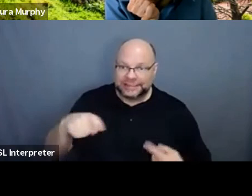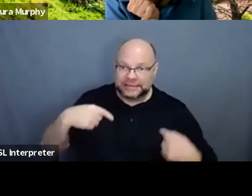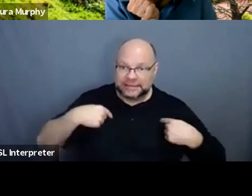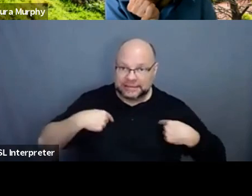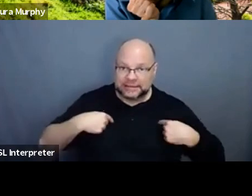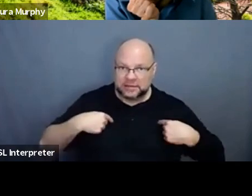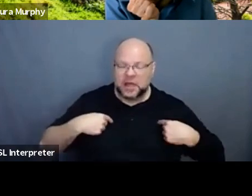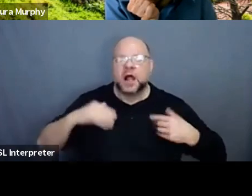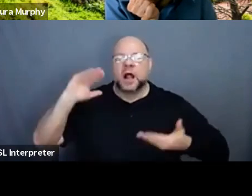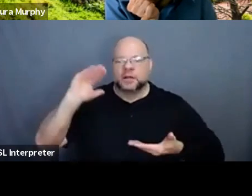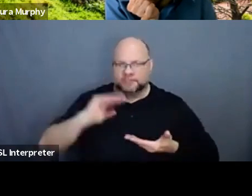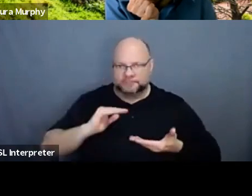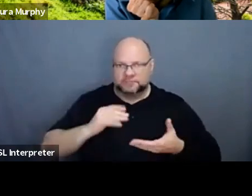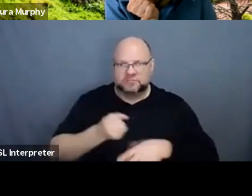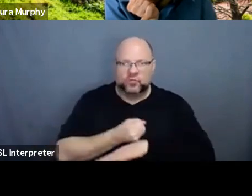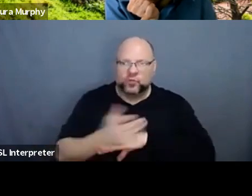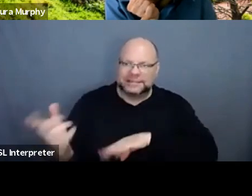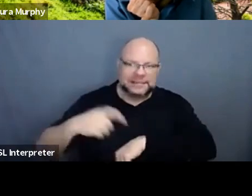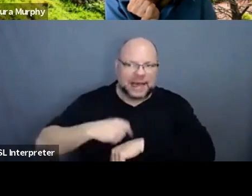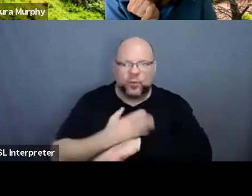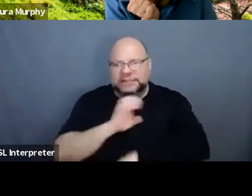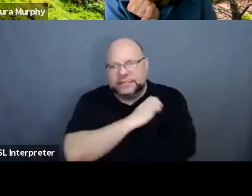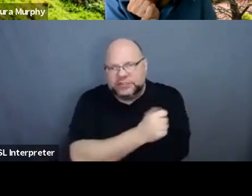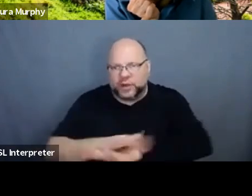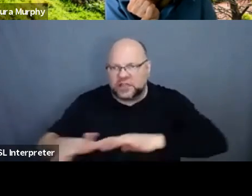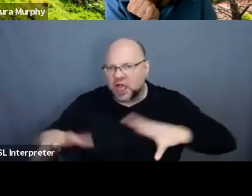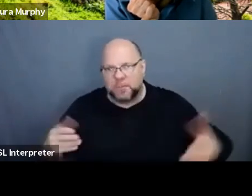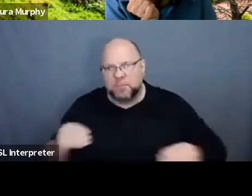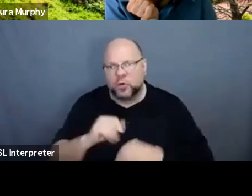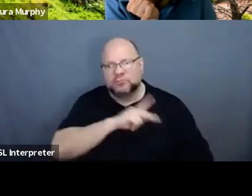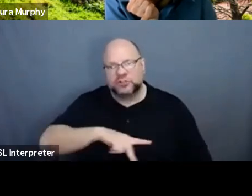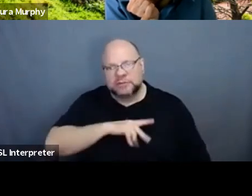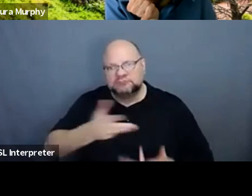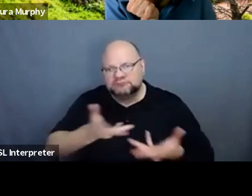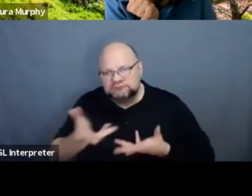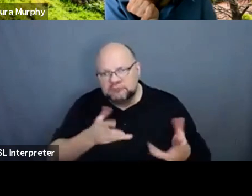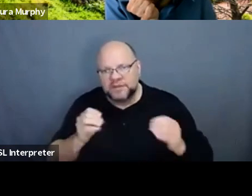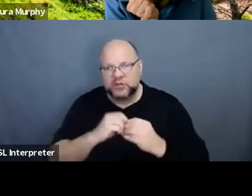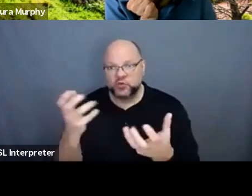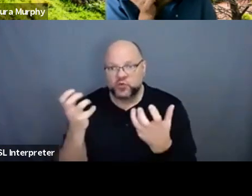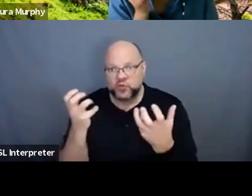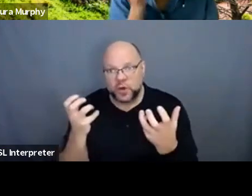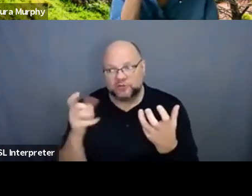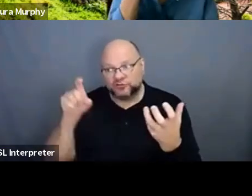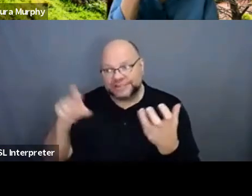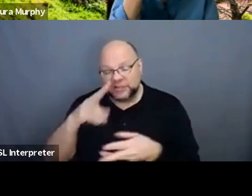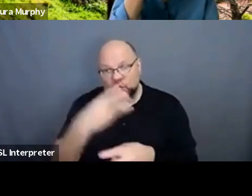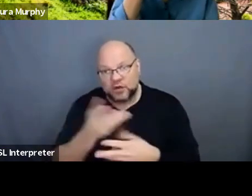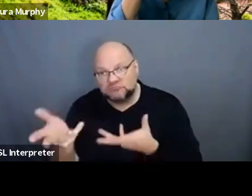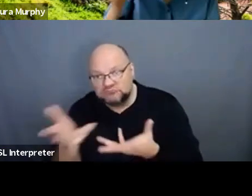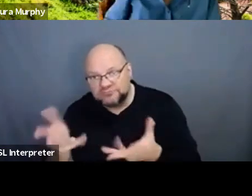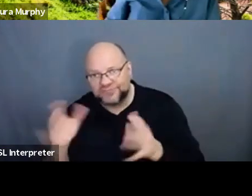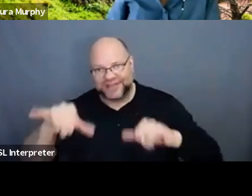we have less of this waste. We have more personalized things. We have things that are really wanted and needed in the world.